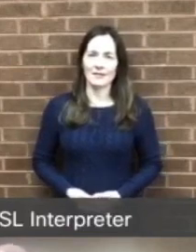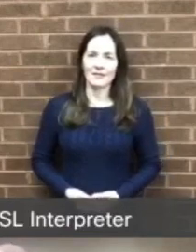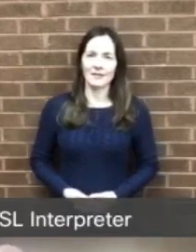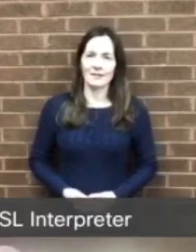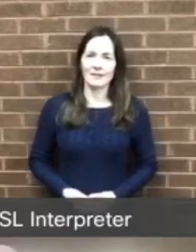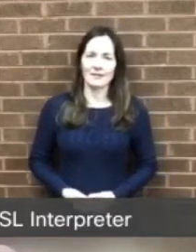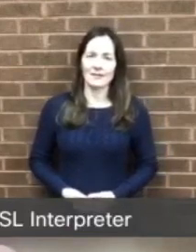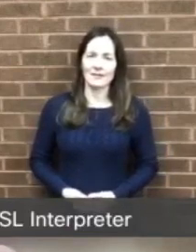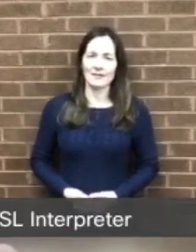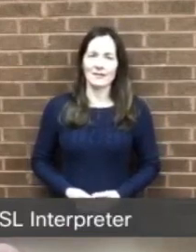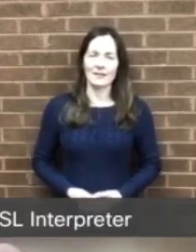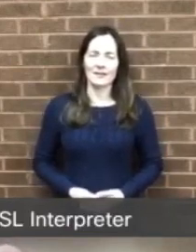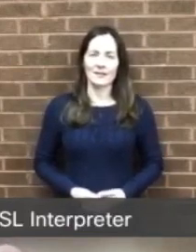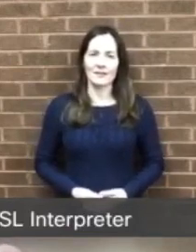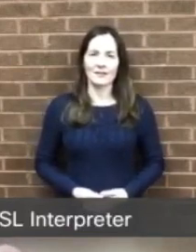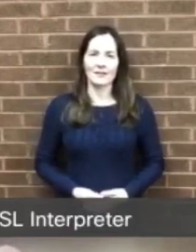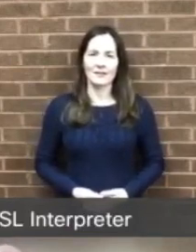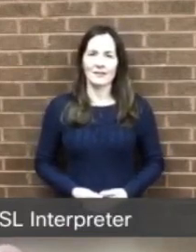nezabea,